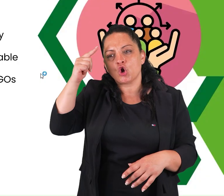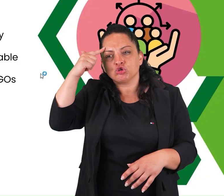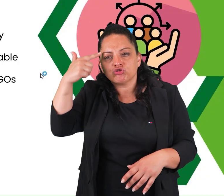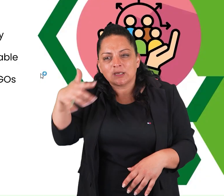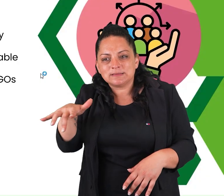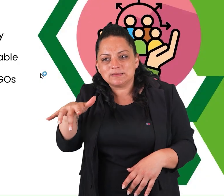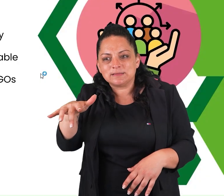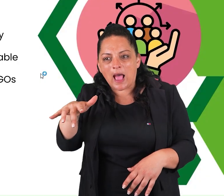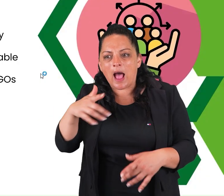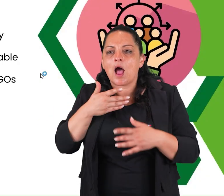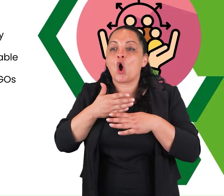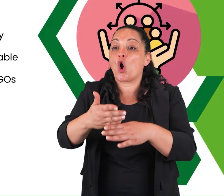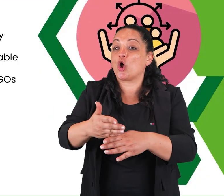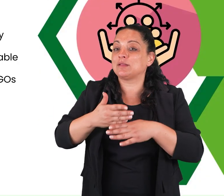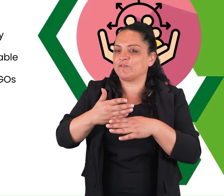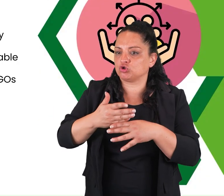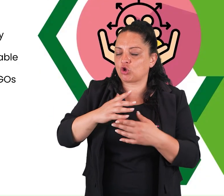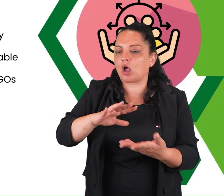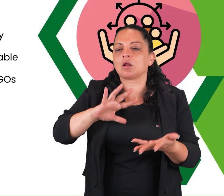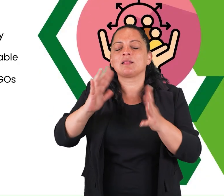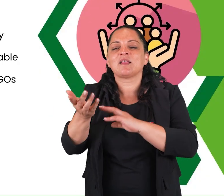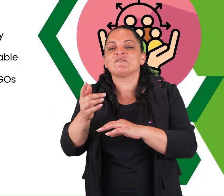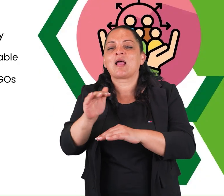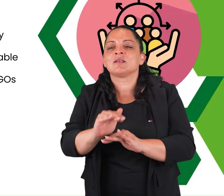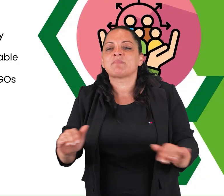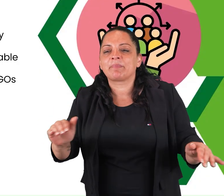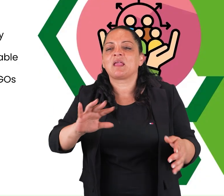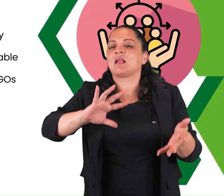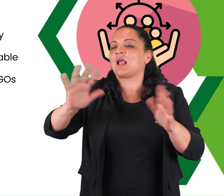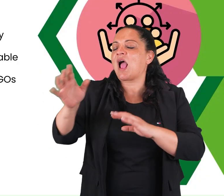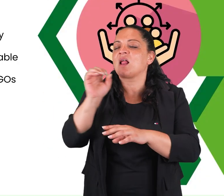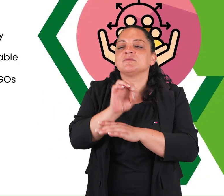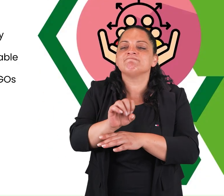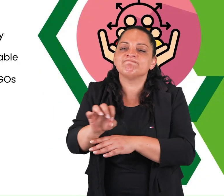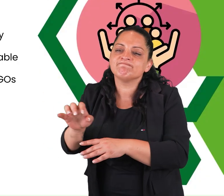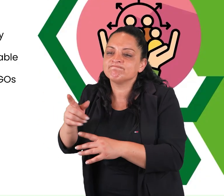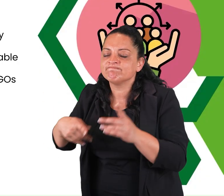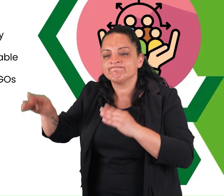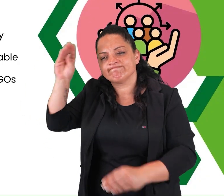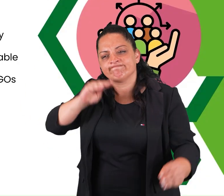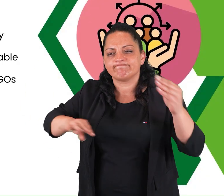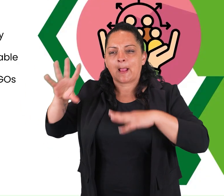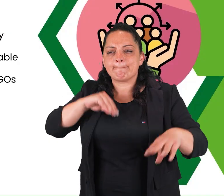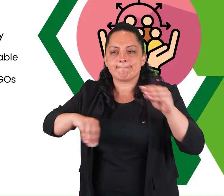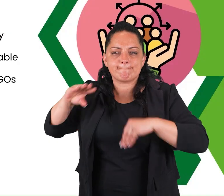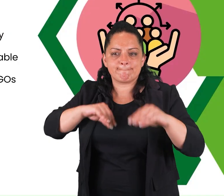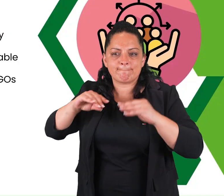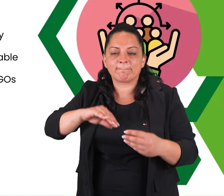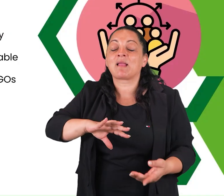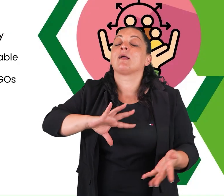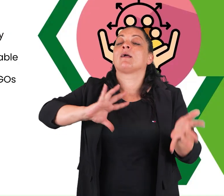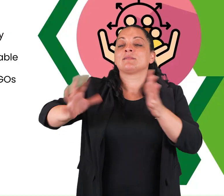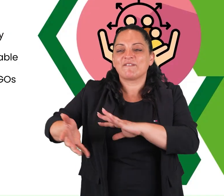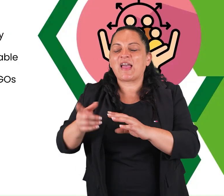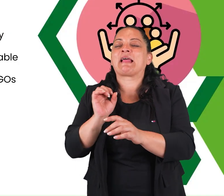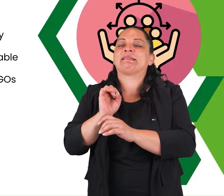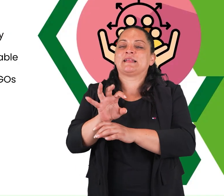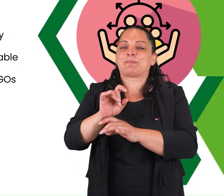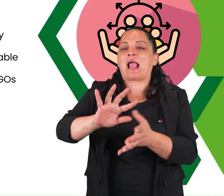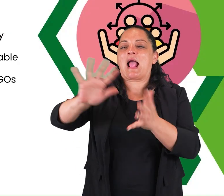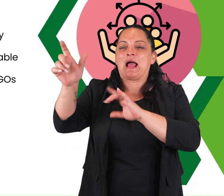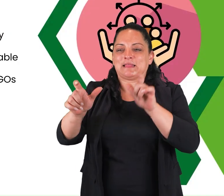and teach sustainable practices to children, then they will learn, and they will learn other people as well how